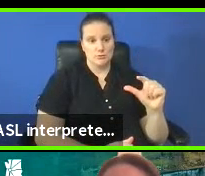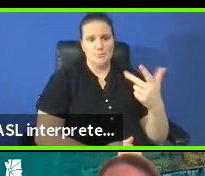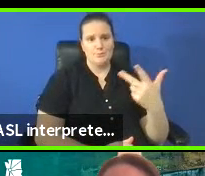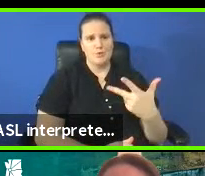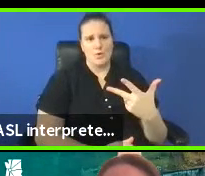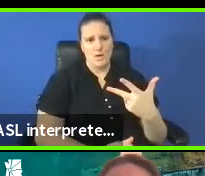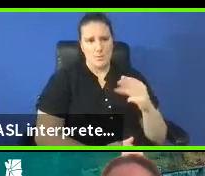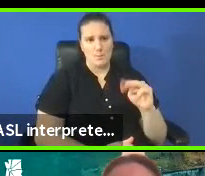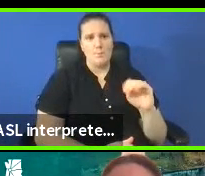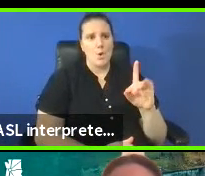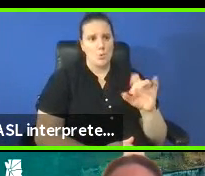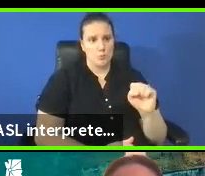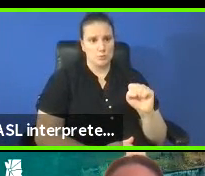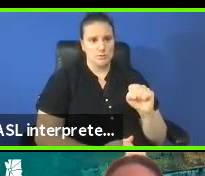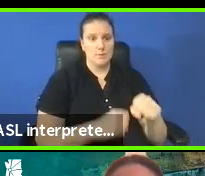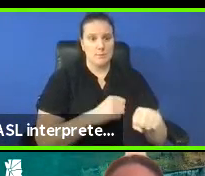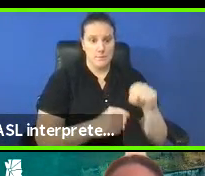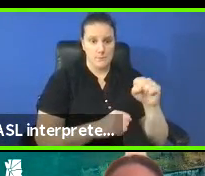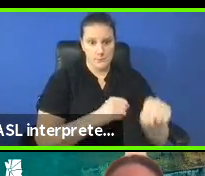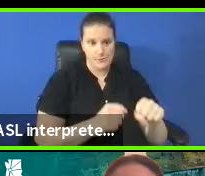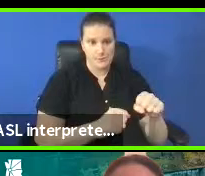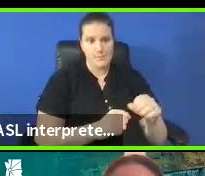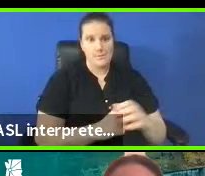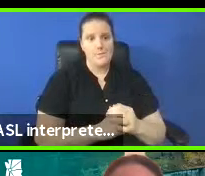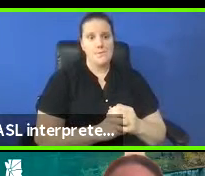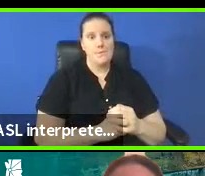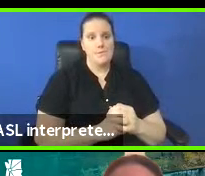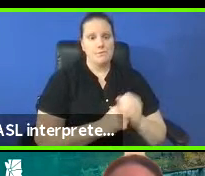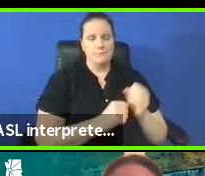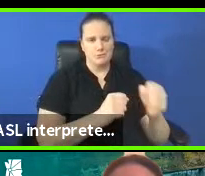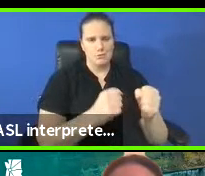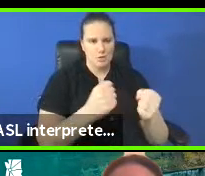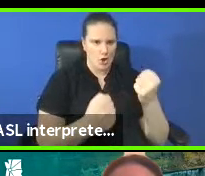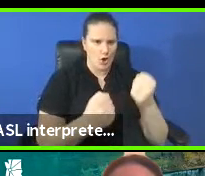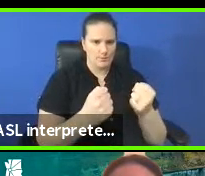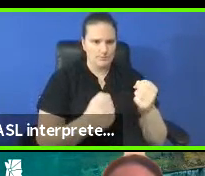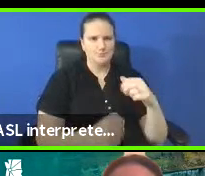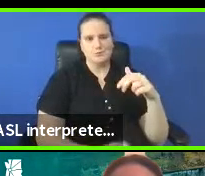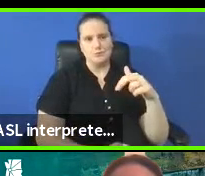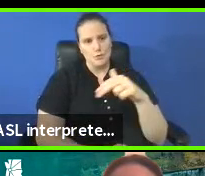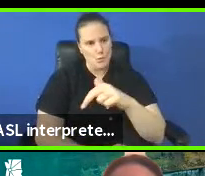modes, biking to streetcar to walking.